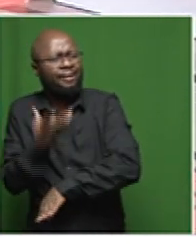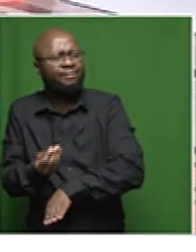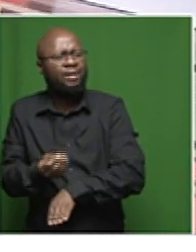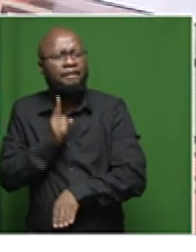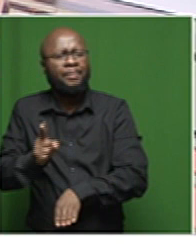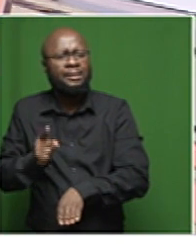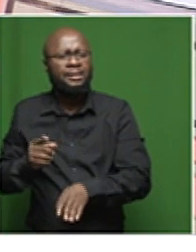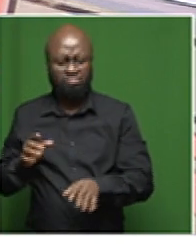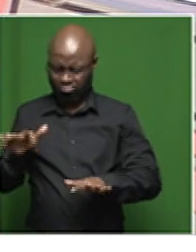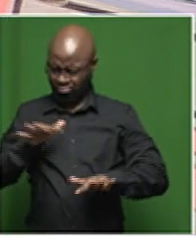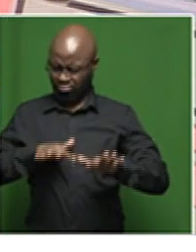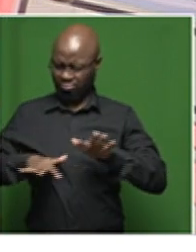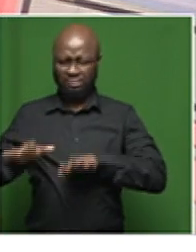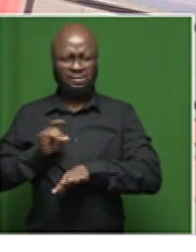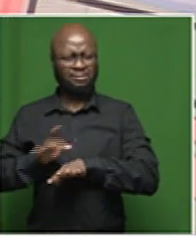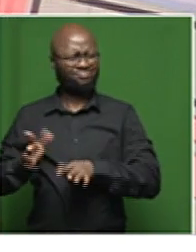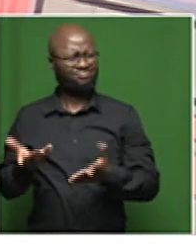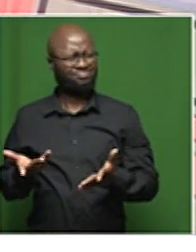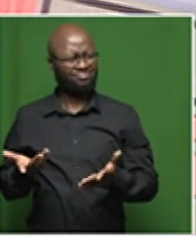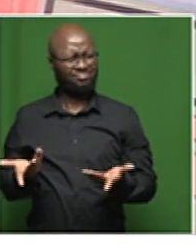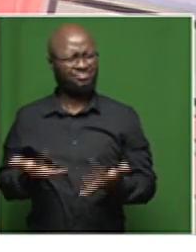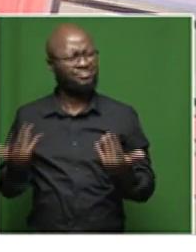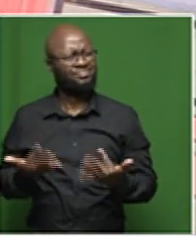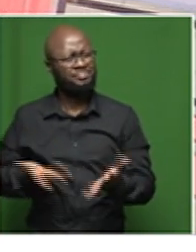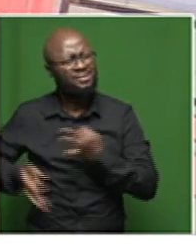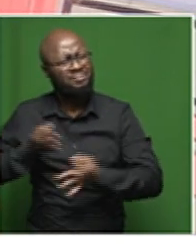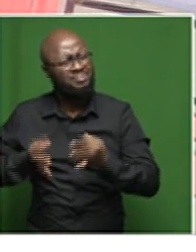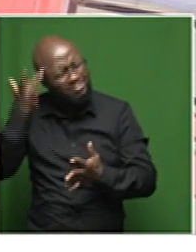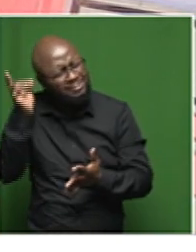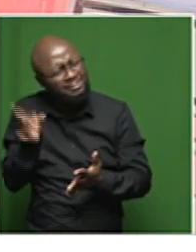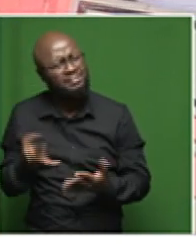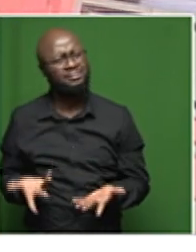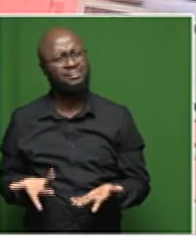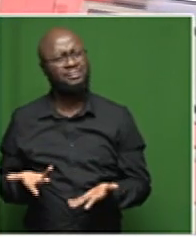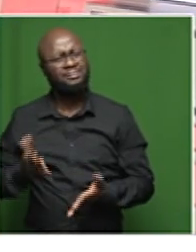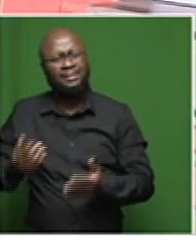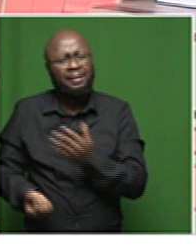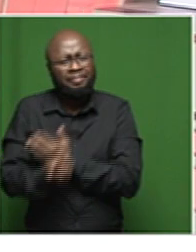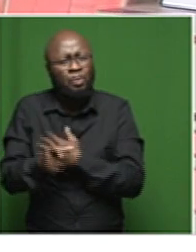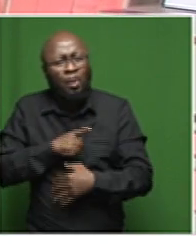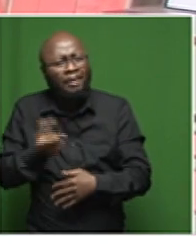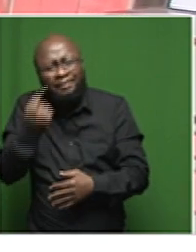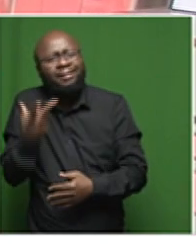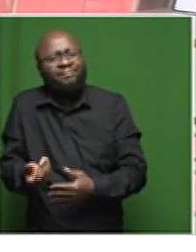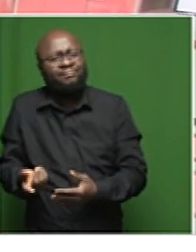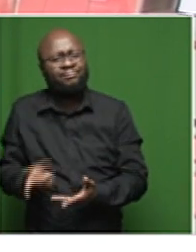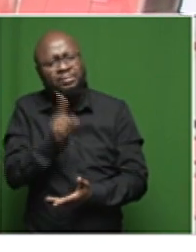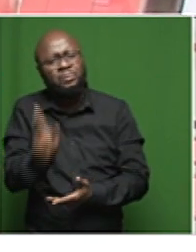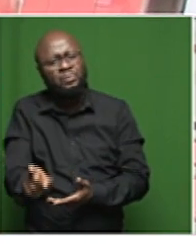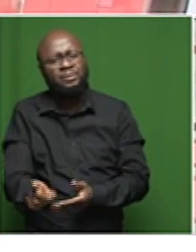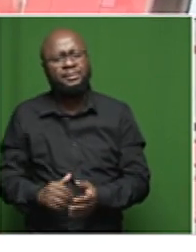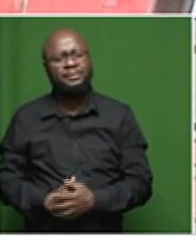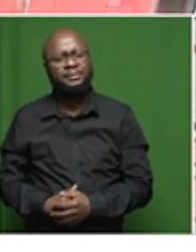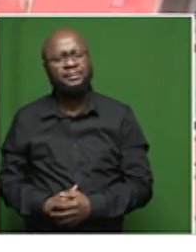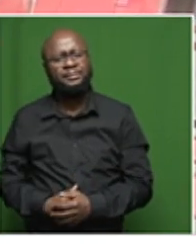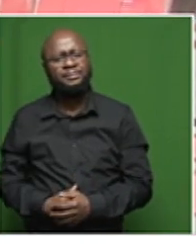has these swollen legs and sometimes headaches. Tell us more. What do you think is going on? All right. I think the first thing, hypertension is